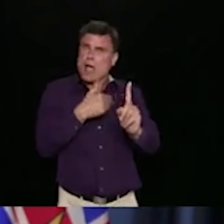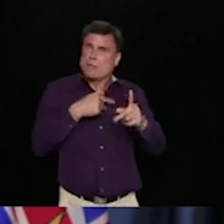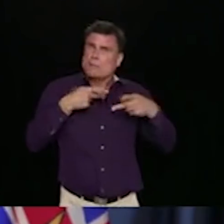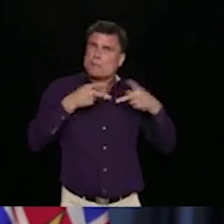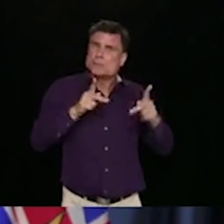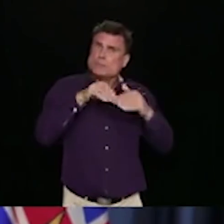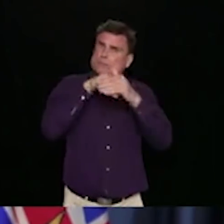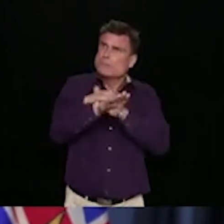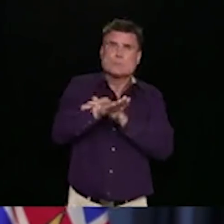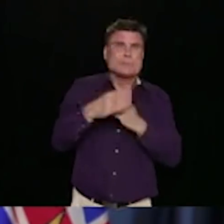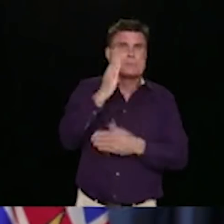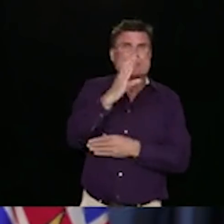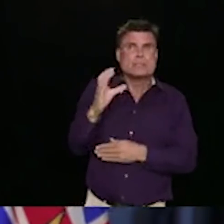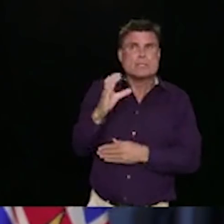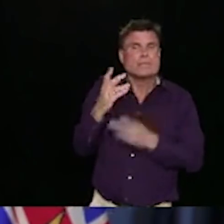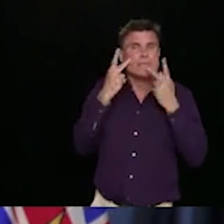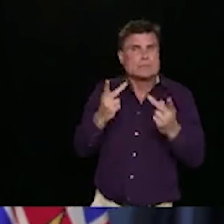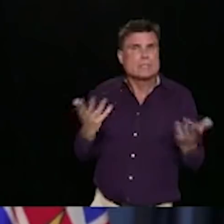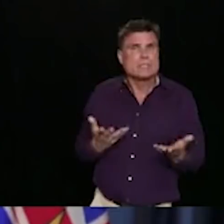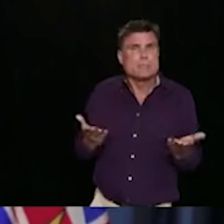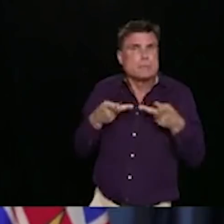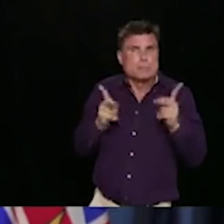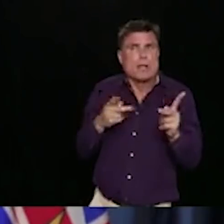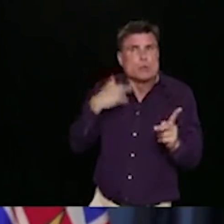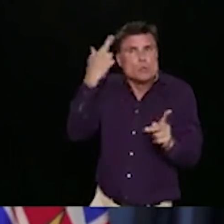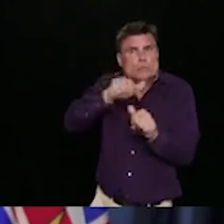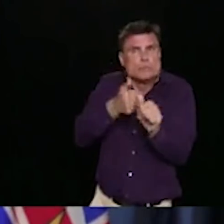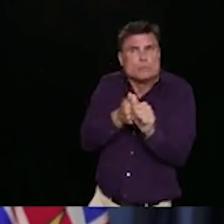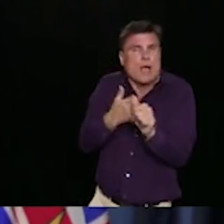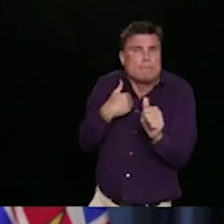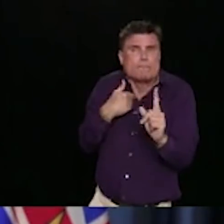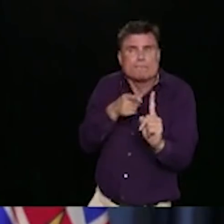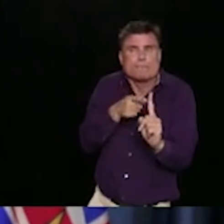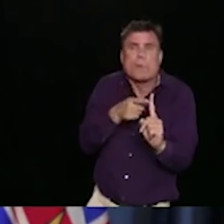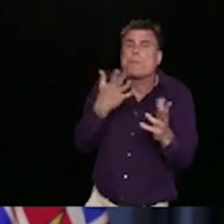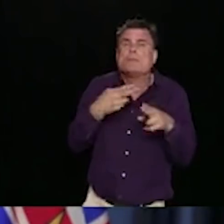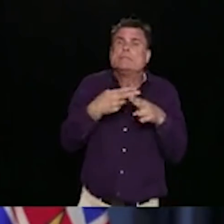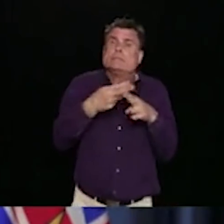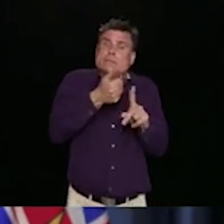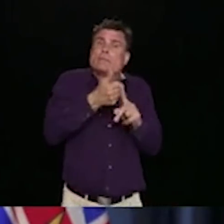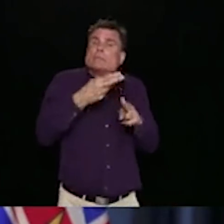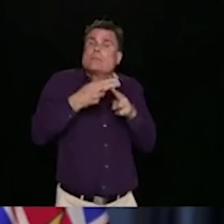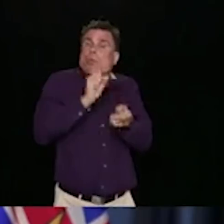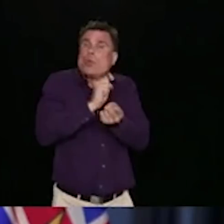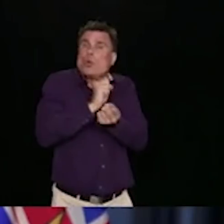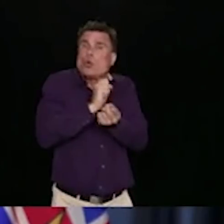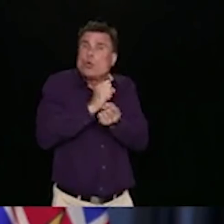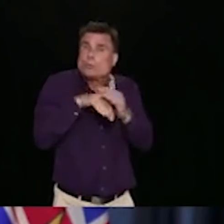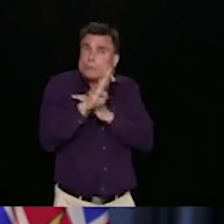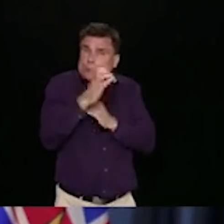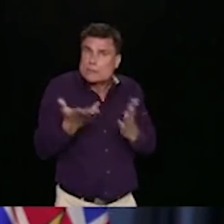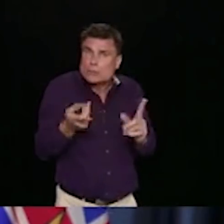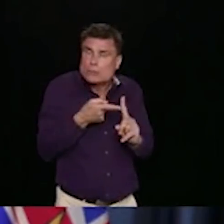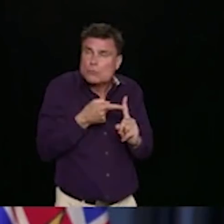it's from other provinces or through whatever circumstances they come here. That when people come here, they, of course,